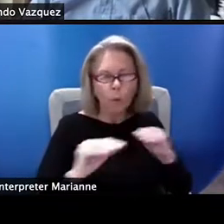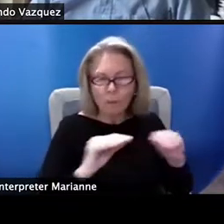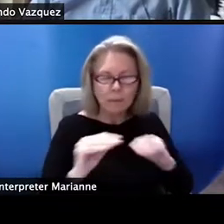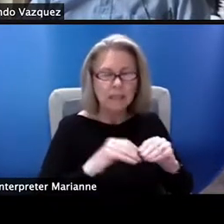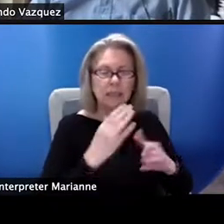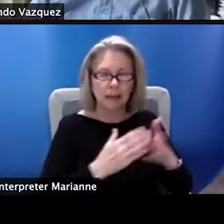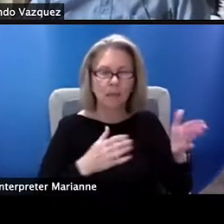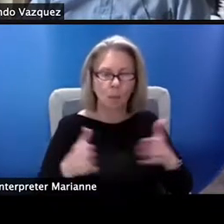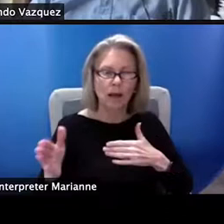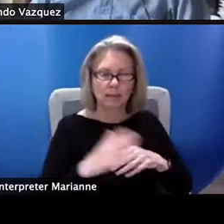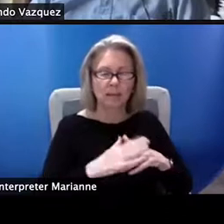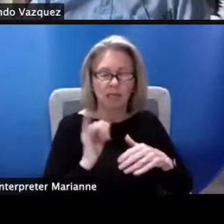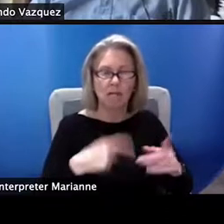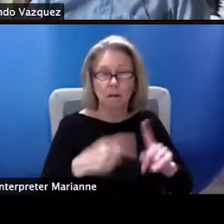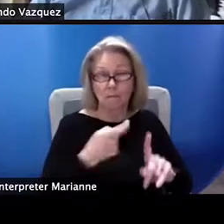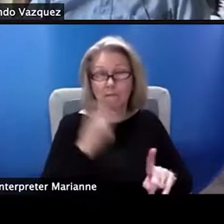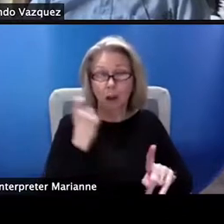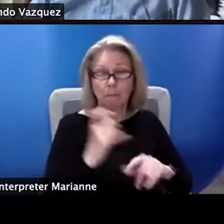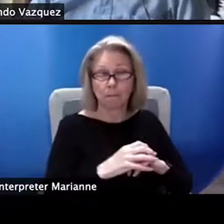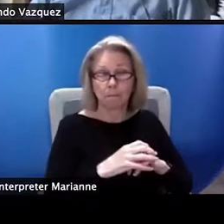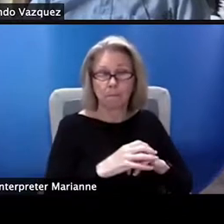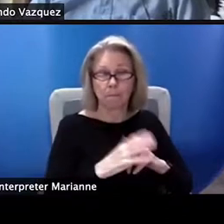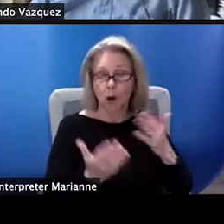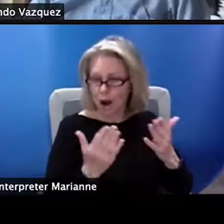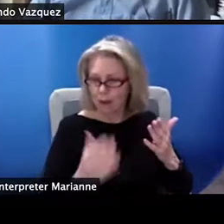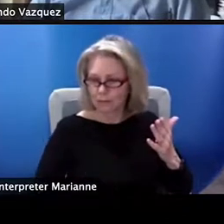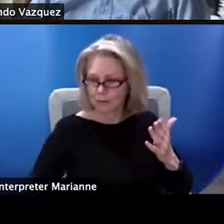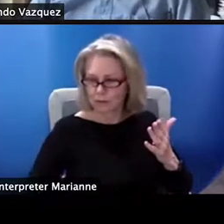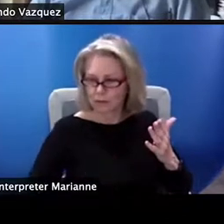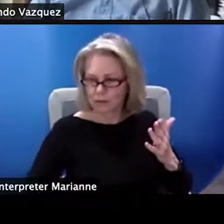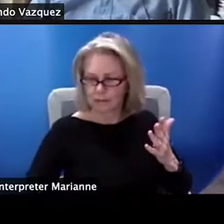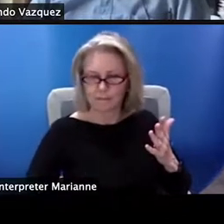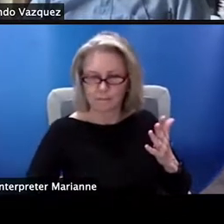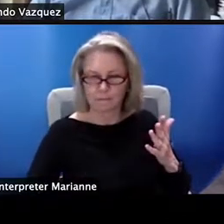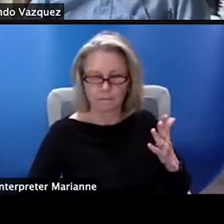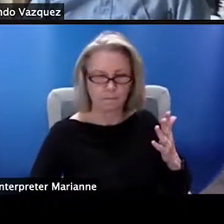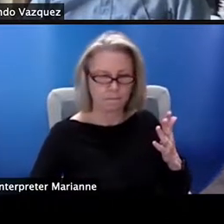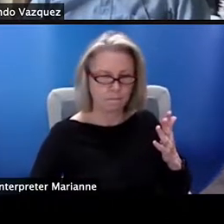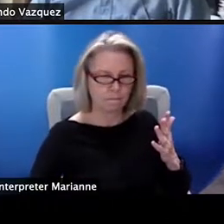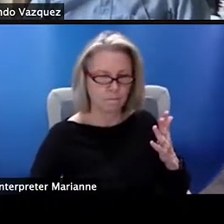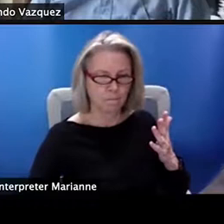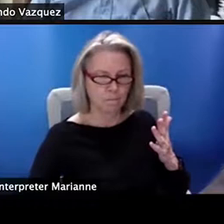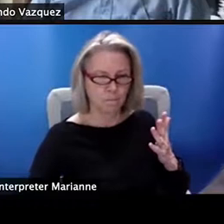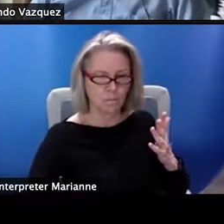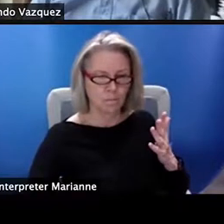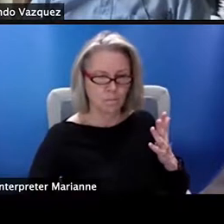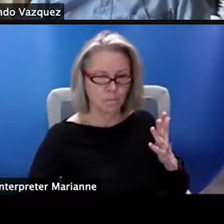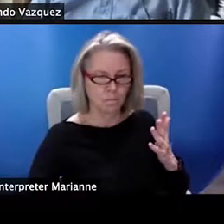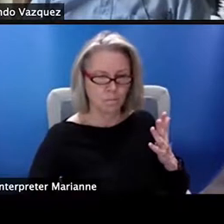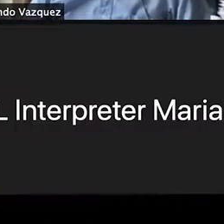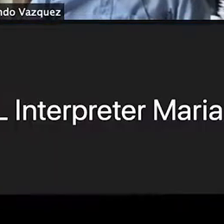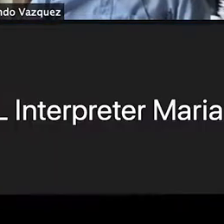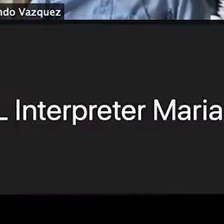some ways that comes from perhaps like forms of shared conditions, and in this case are very like